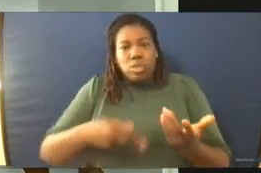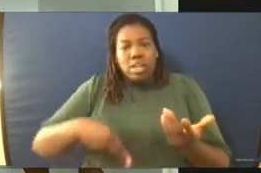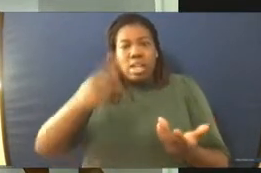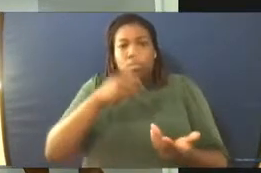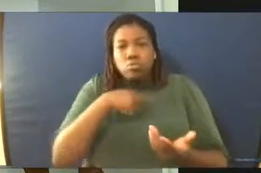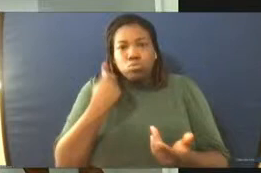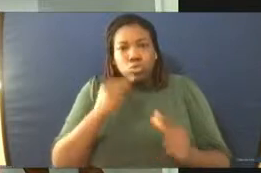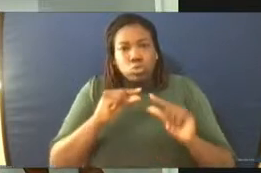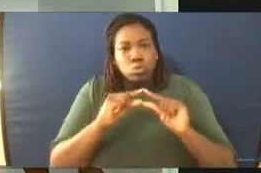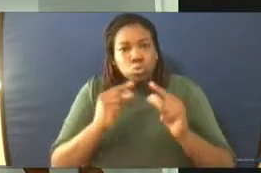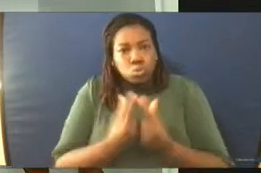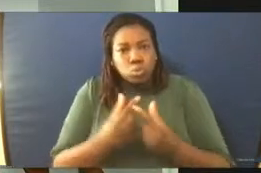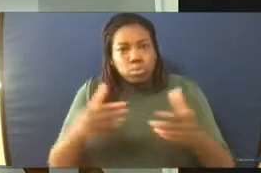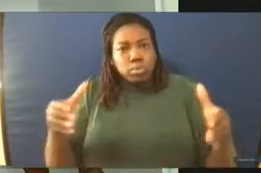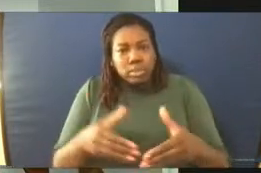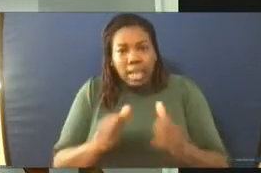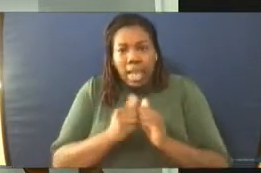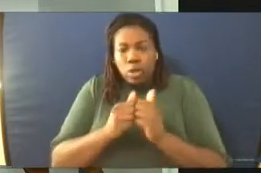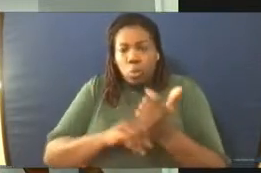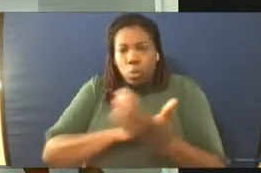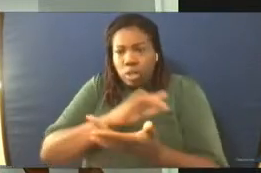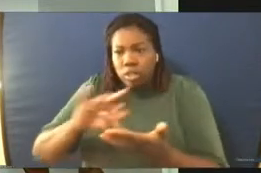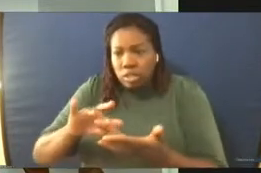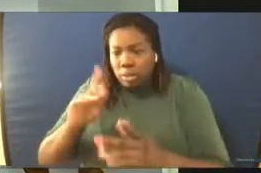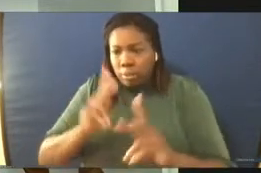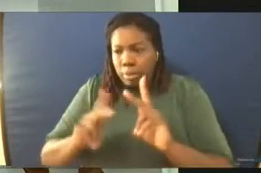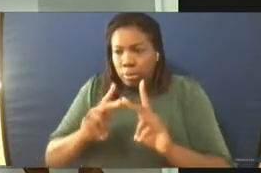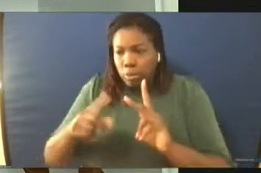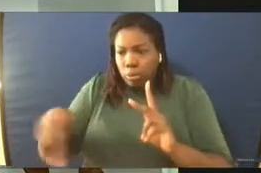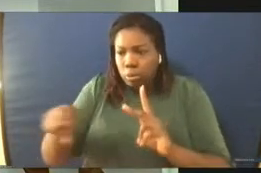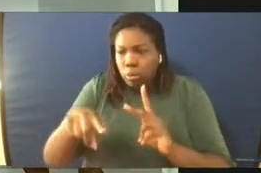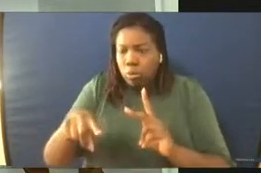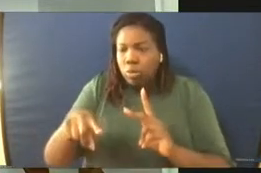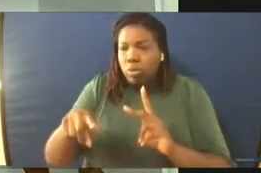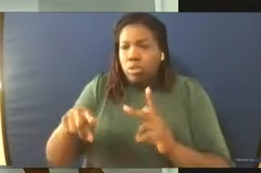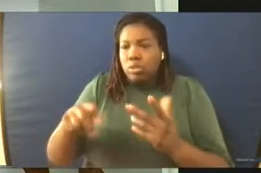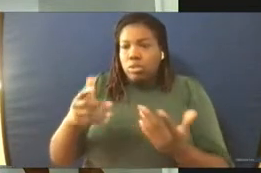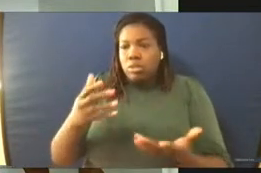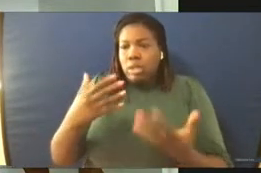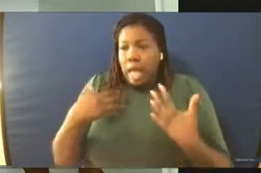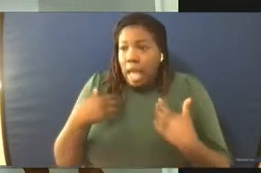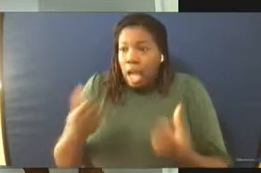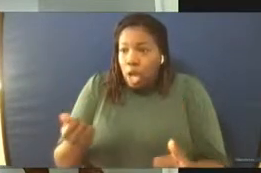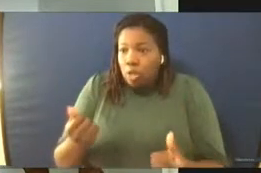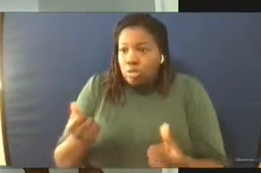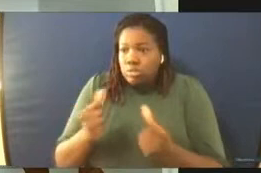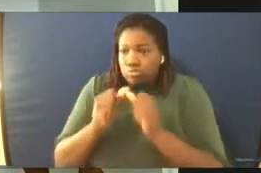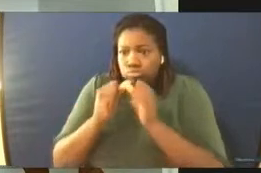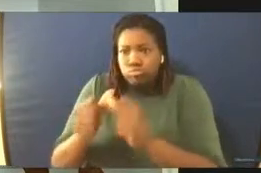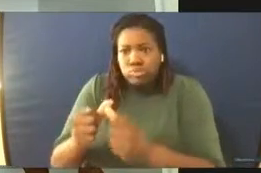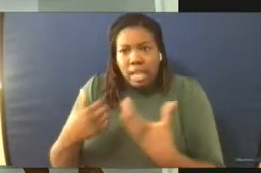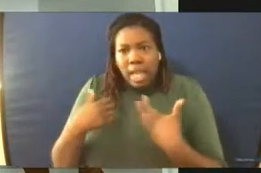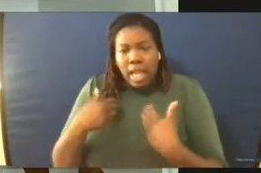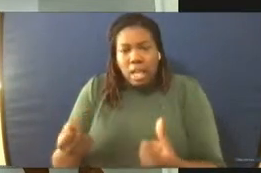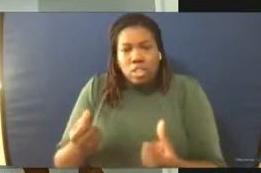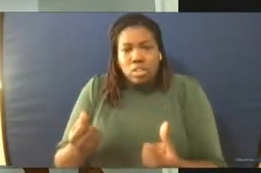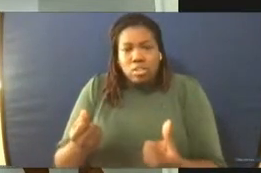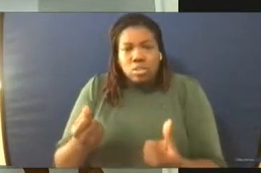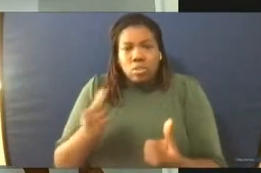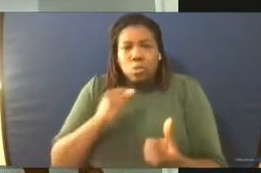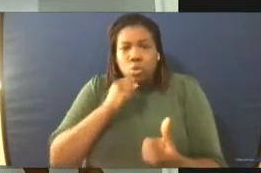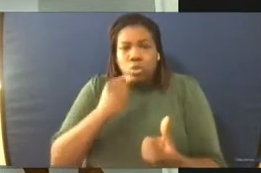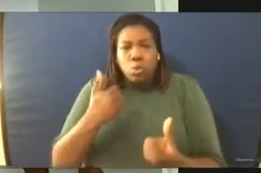in our communities. How do we get to people who are relatively healthy and keeping people healthy? We don't have a